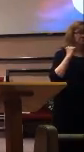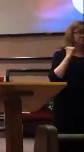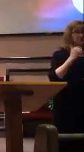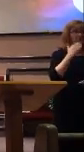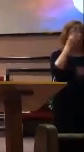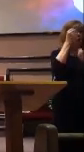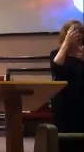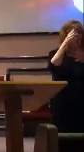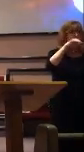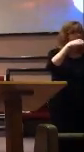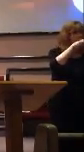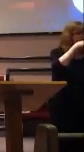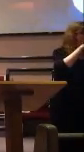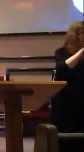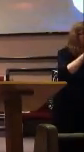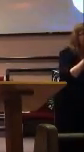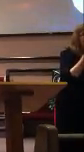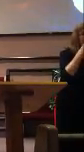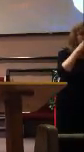good news